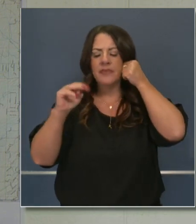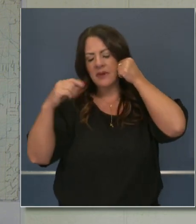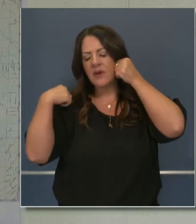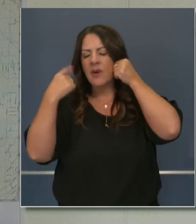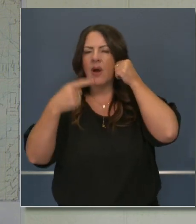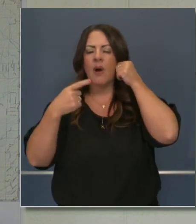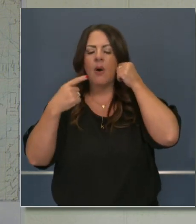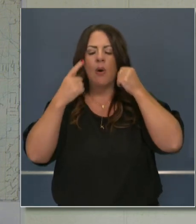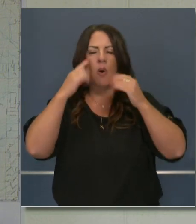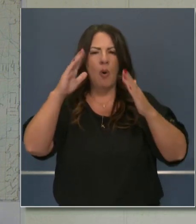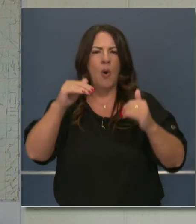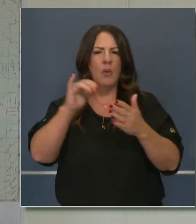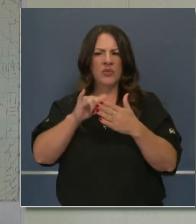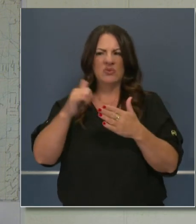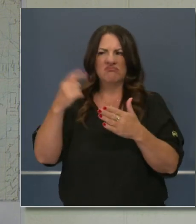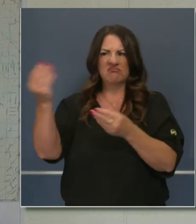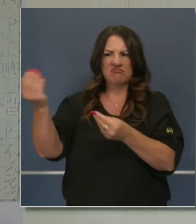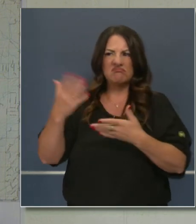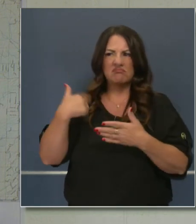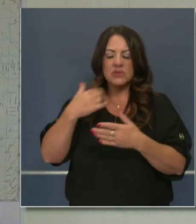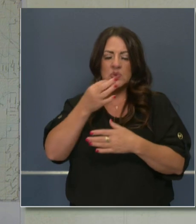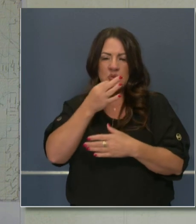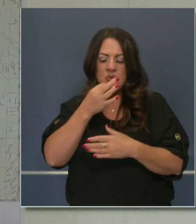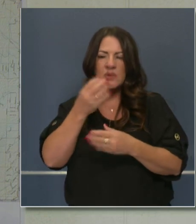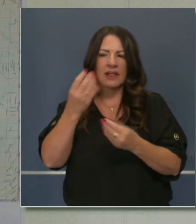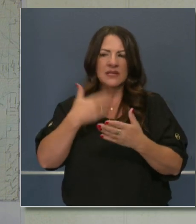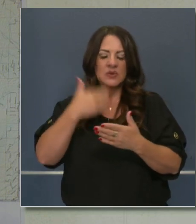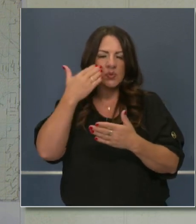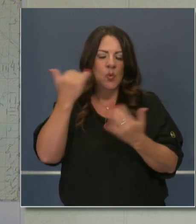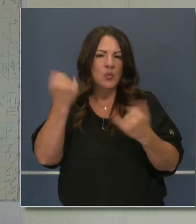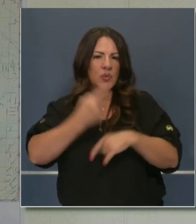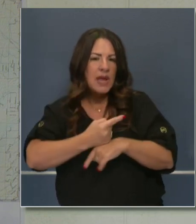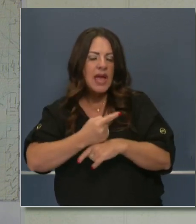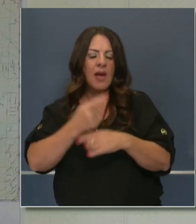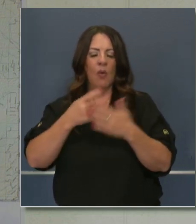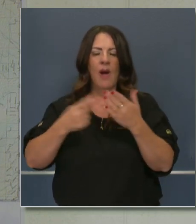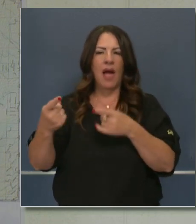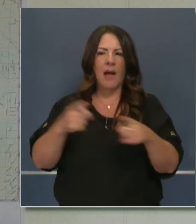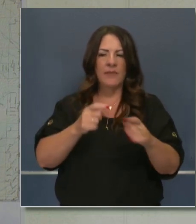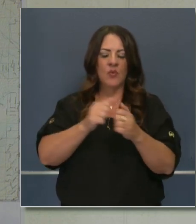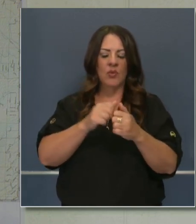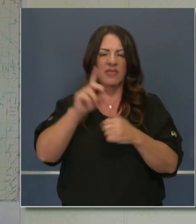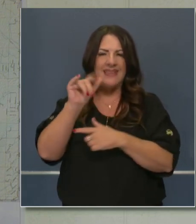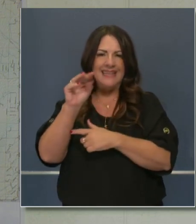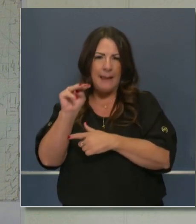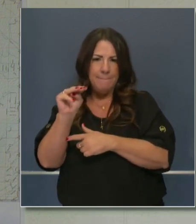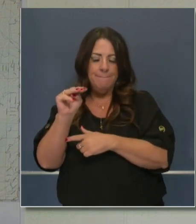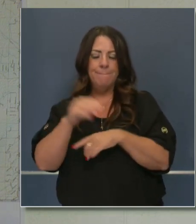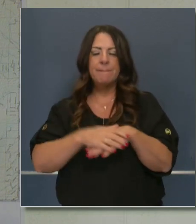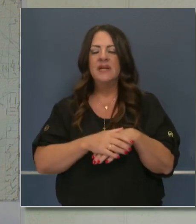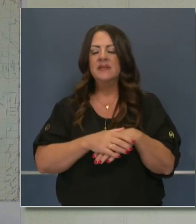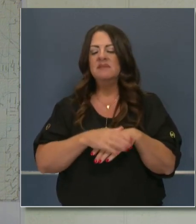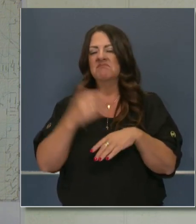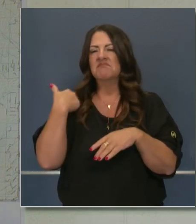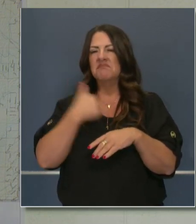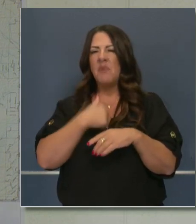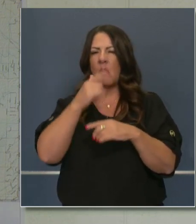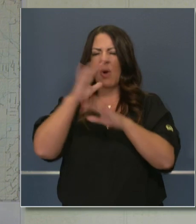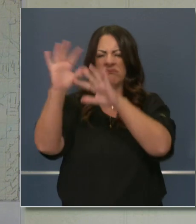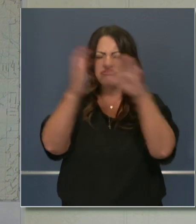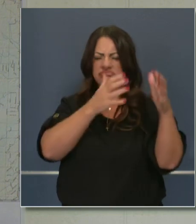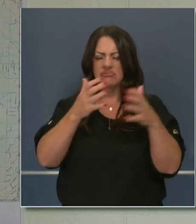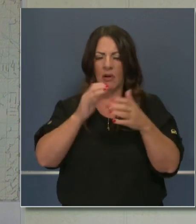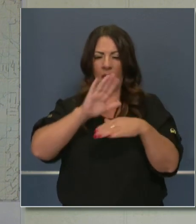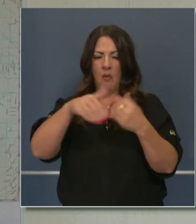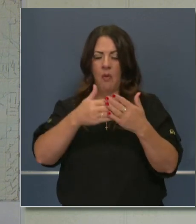have those reports finalized today for validation and categorization of all the reports as